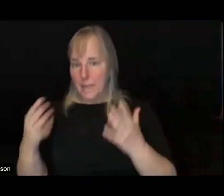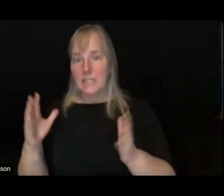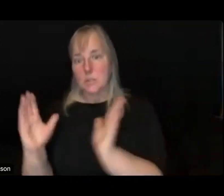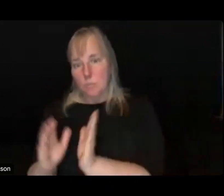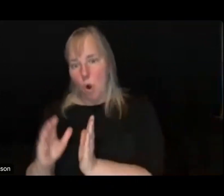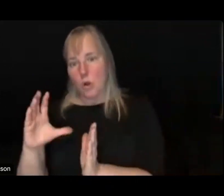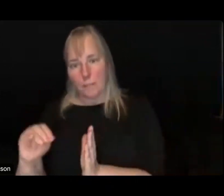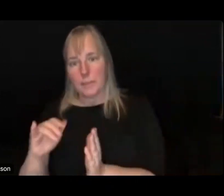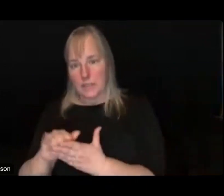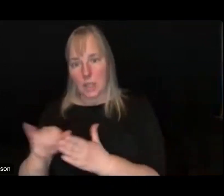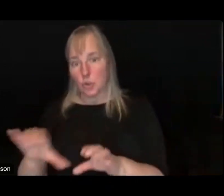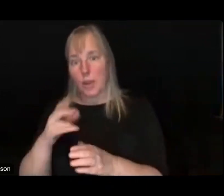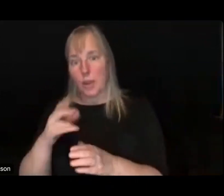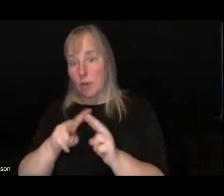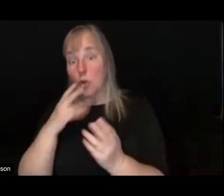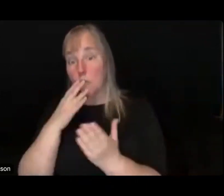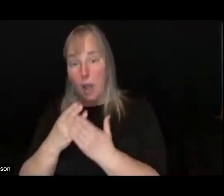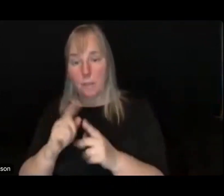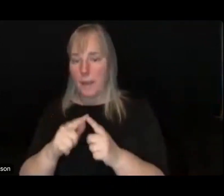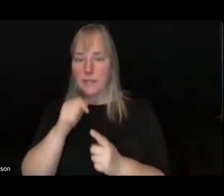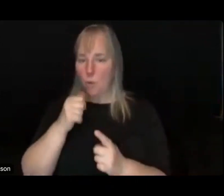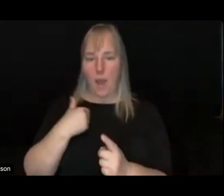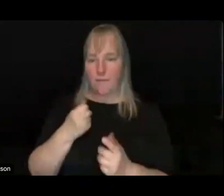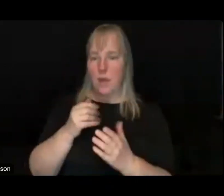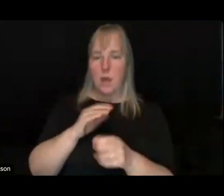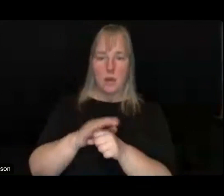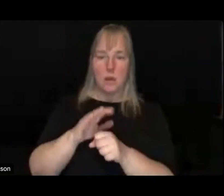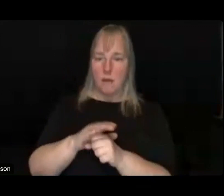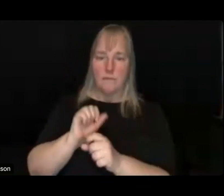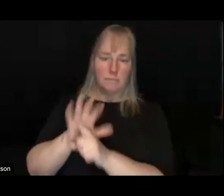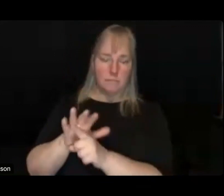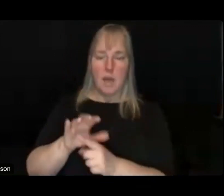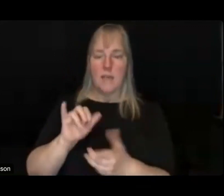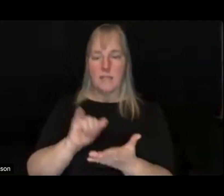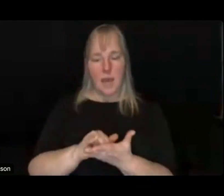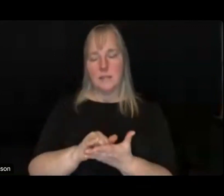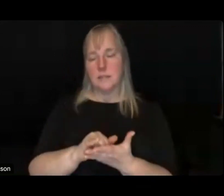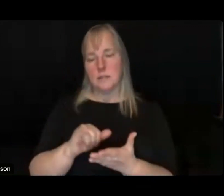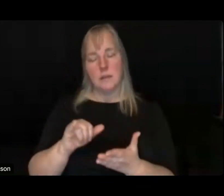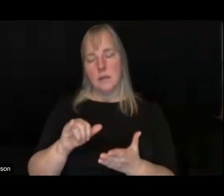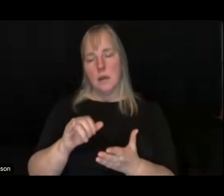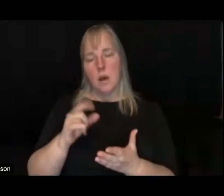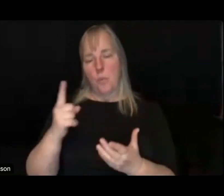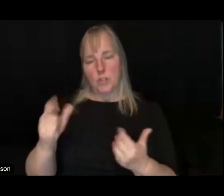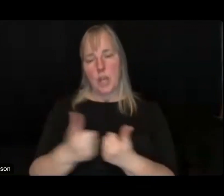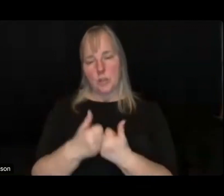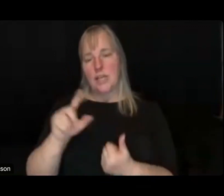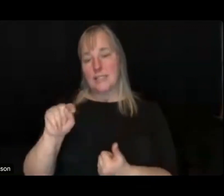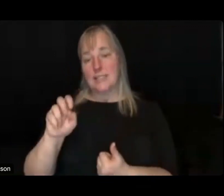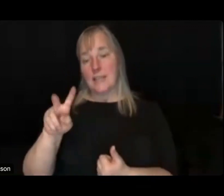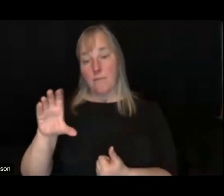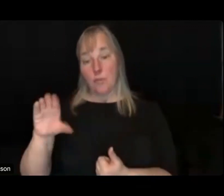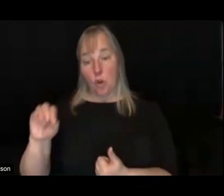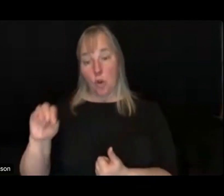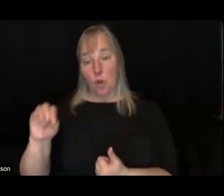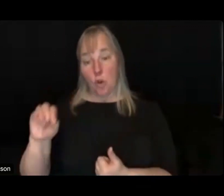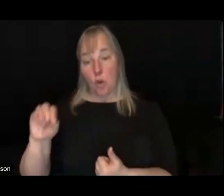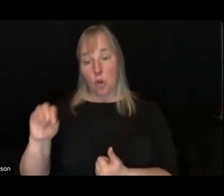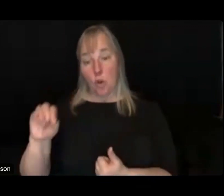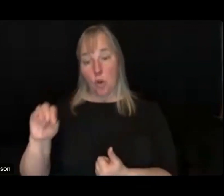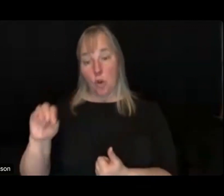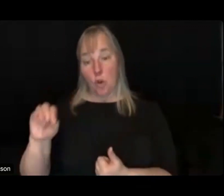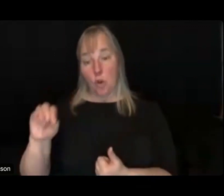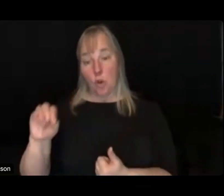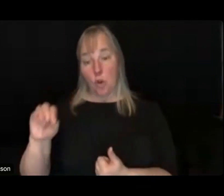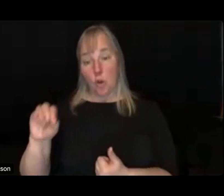So that's a challenge that TEDCO faces, that all the other organizations, we're all familiar with it, but it is one that can be a problem,